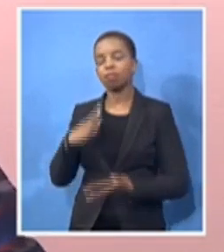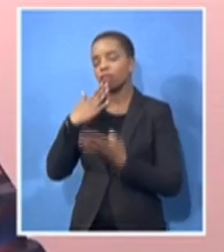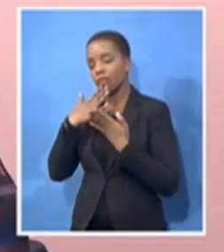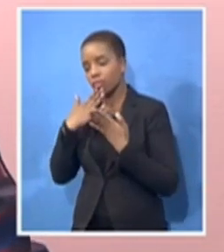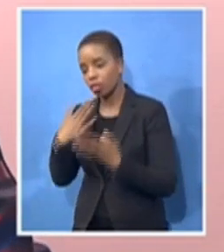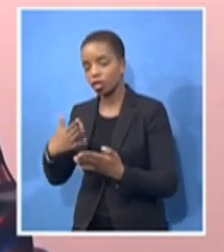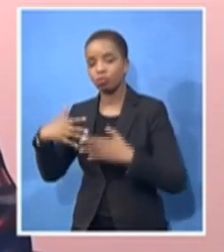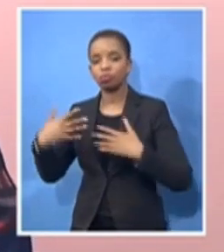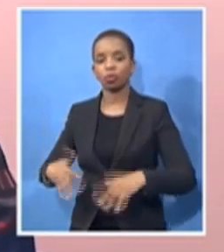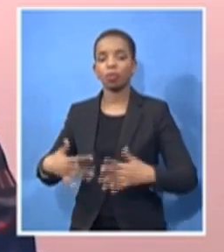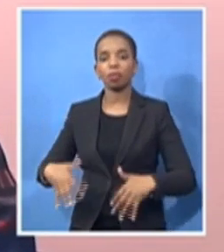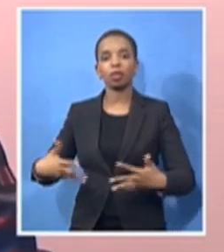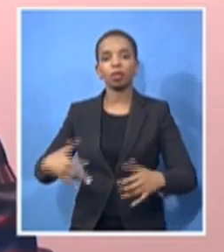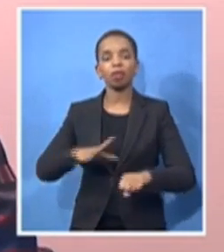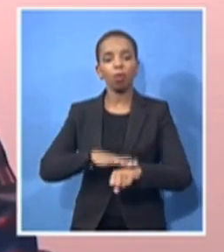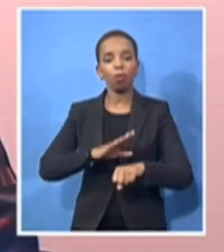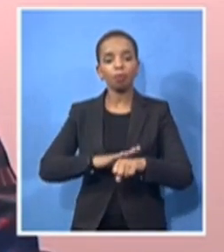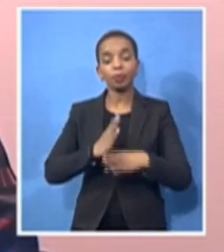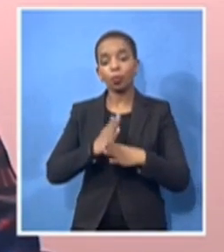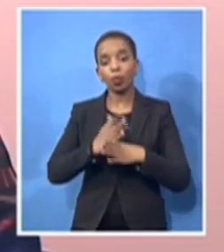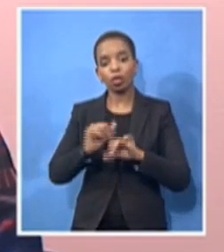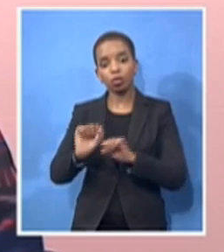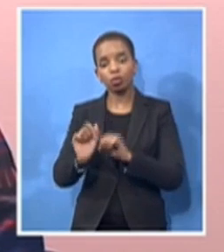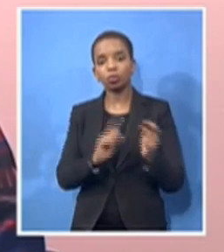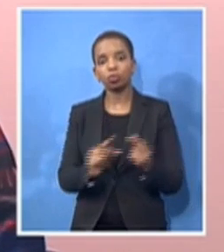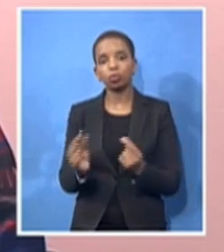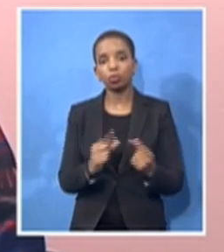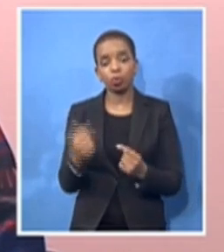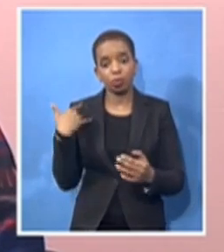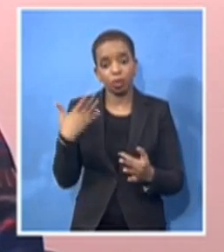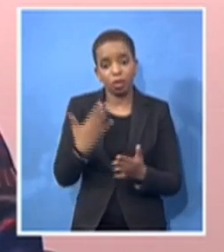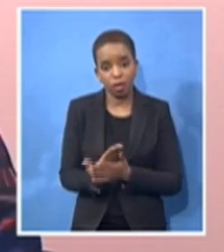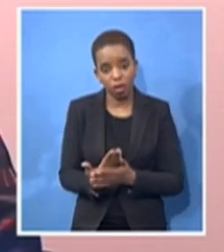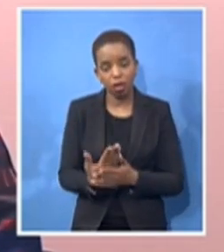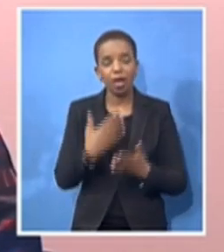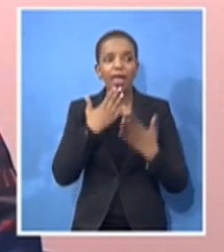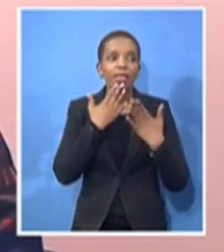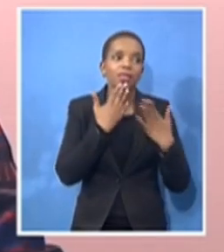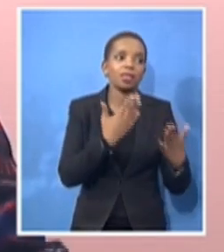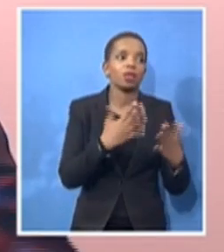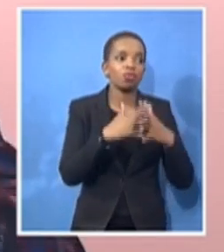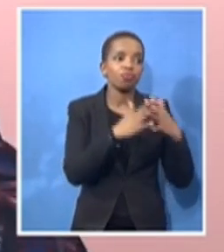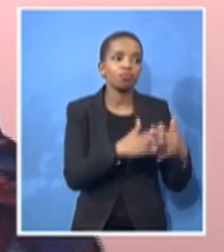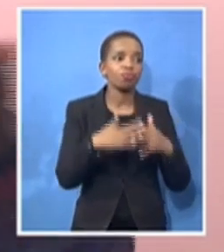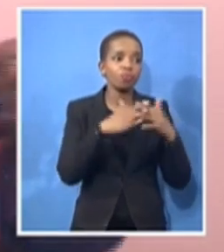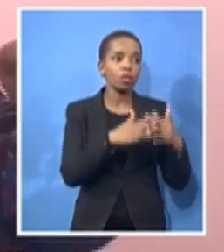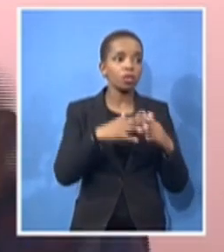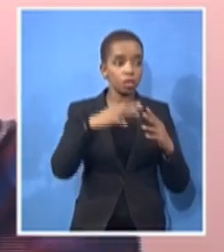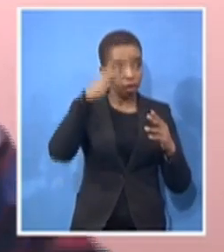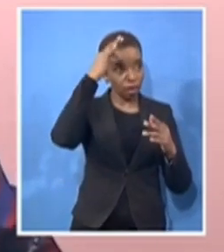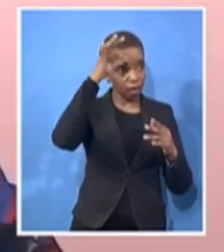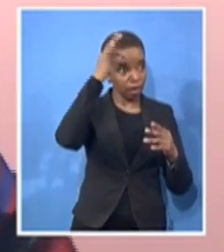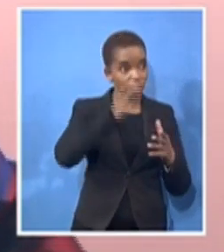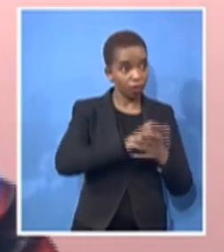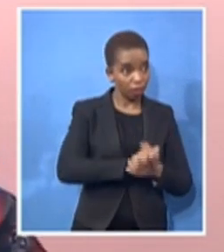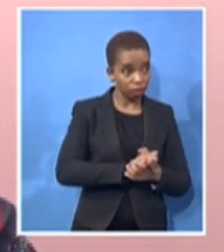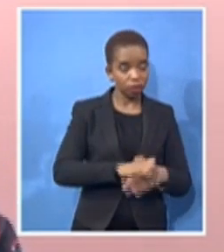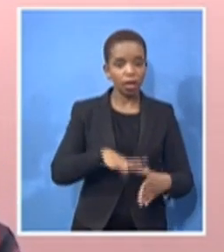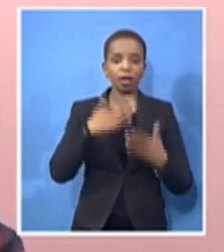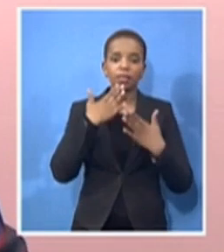to the US government. And thank you so much to the Field Marshal. Field Marshal, I know that